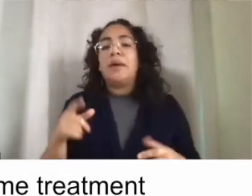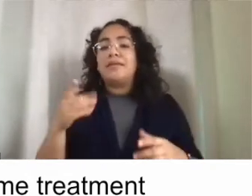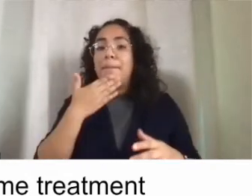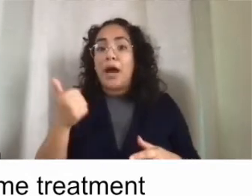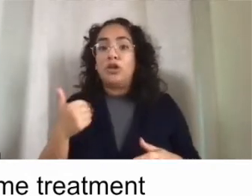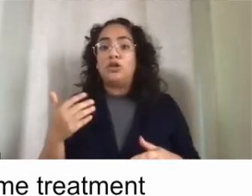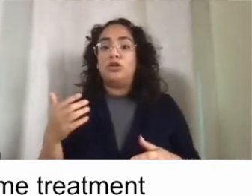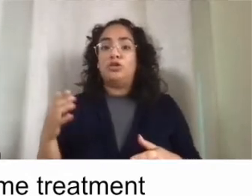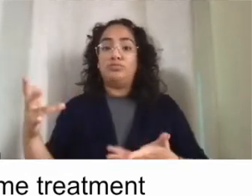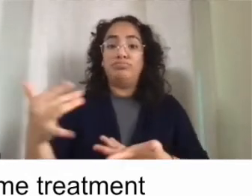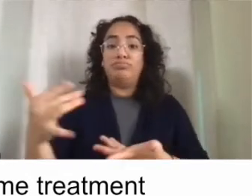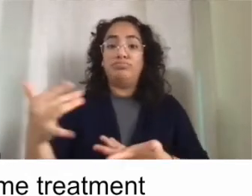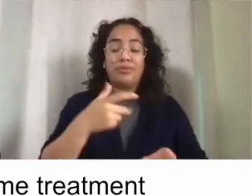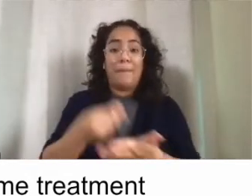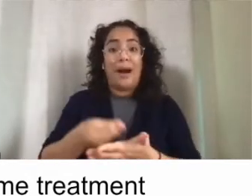experience,